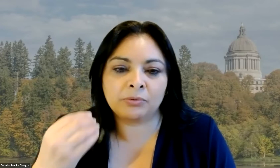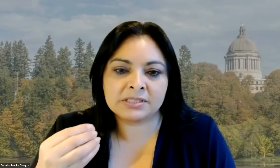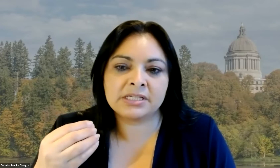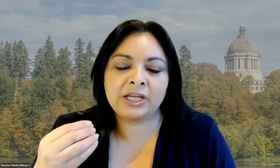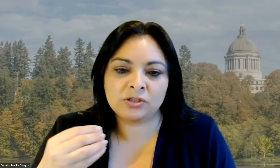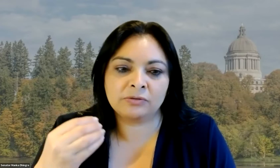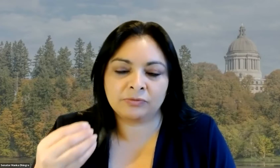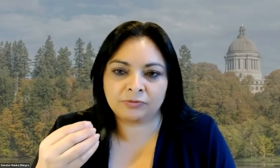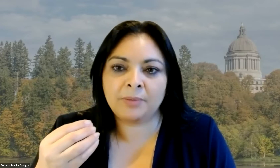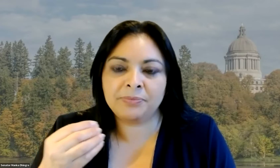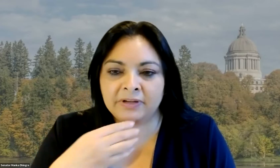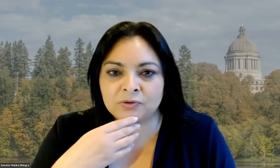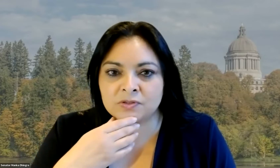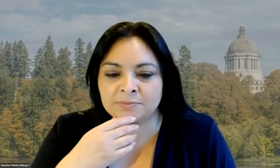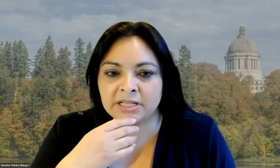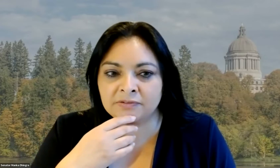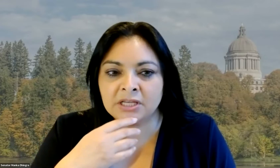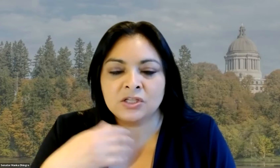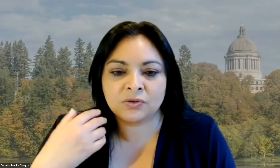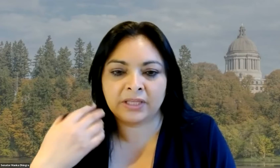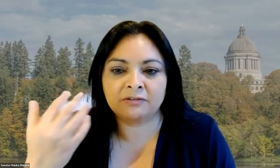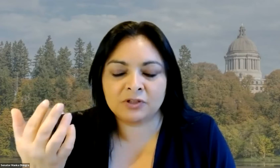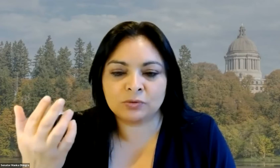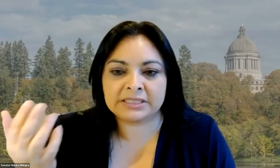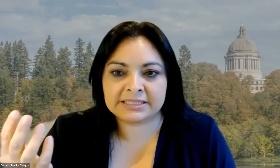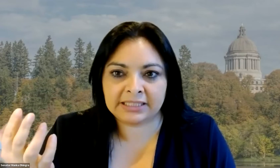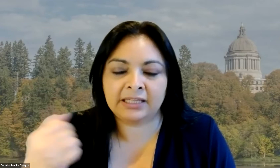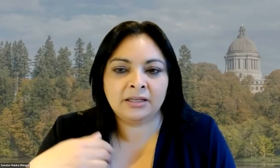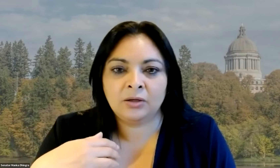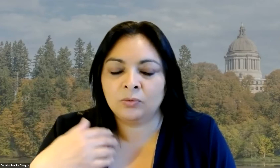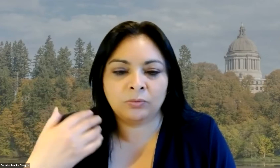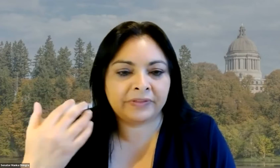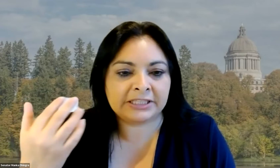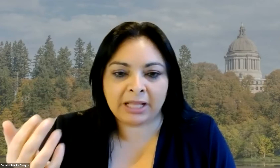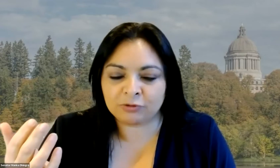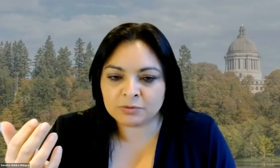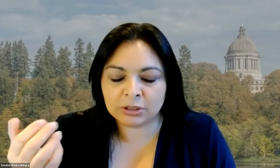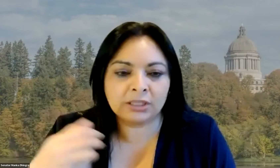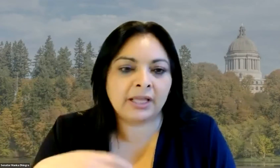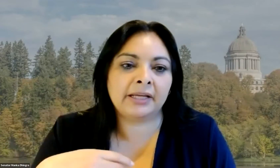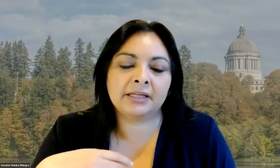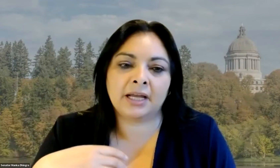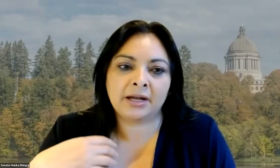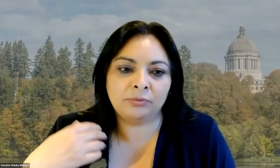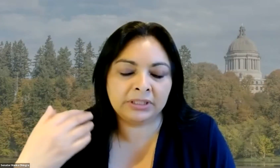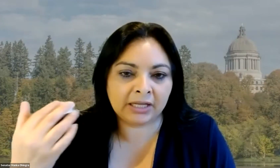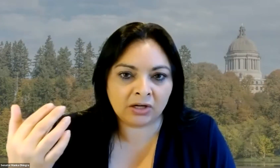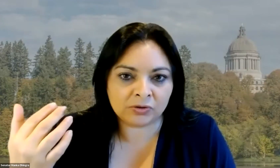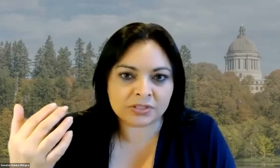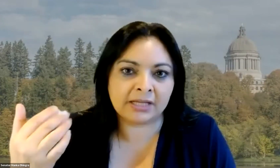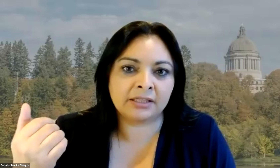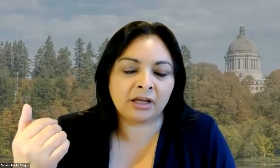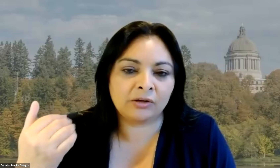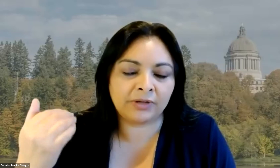gotten presentation from the vendors themselves so they can visually see what these platforms look like, really get